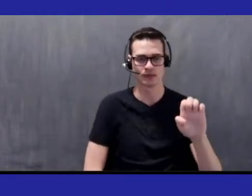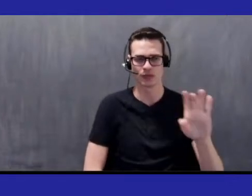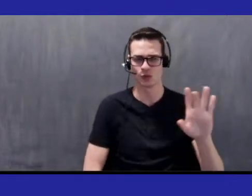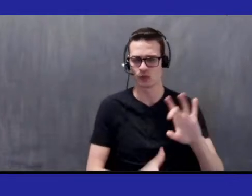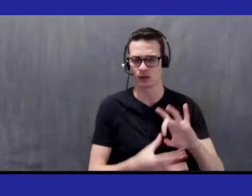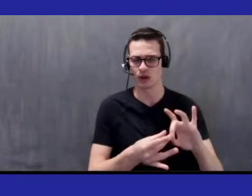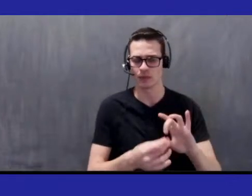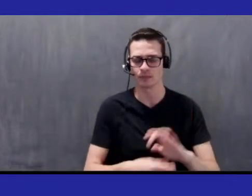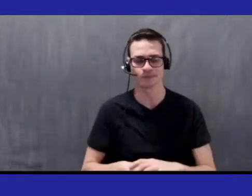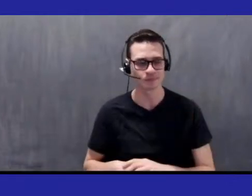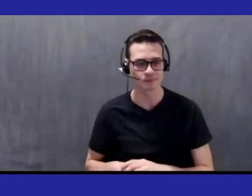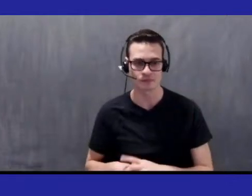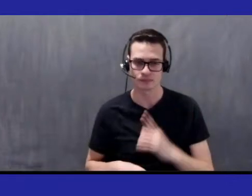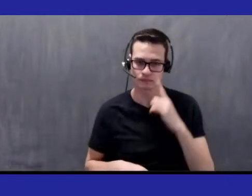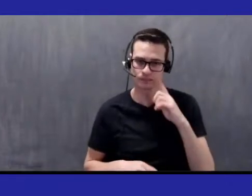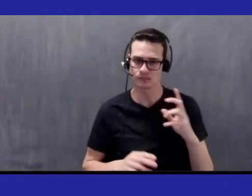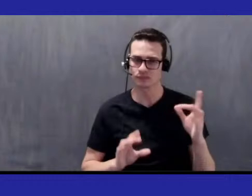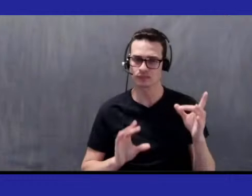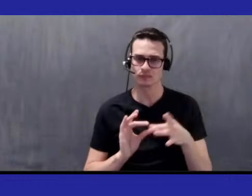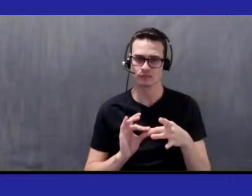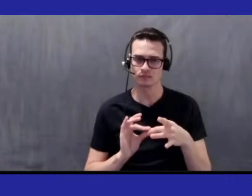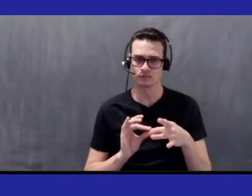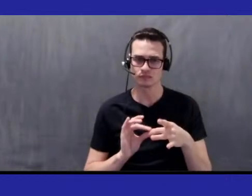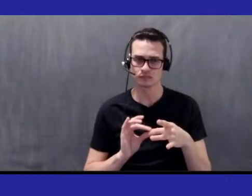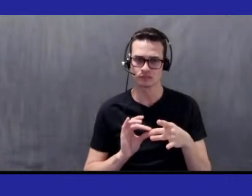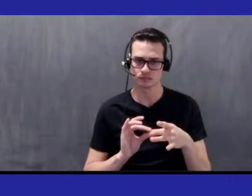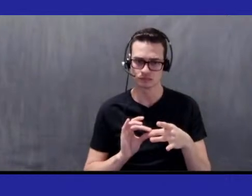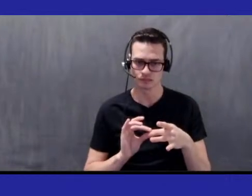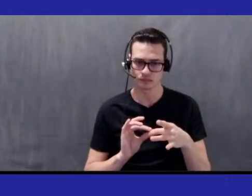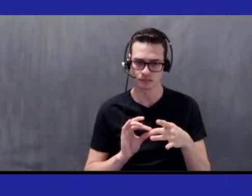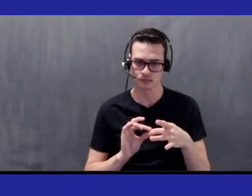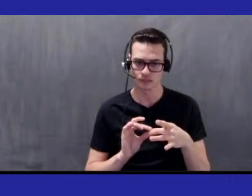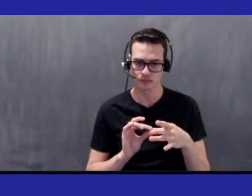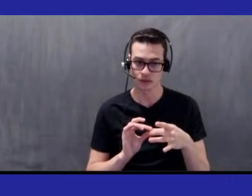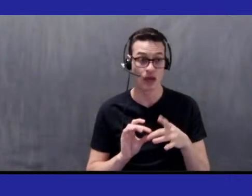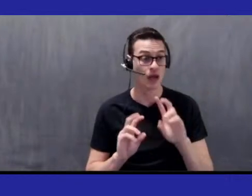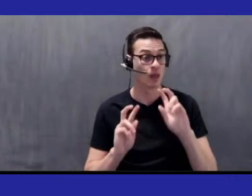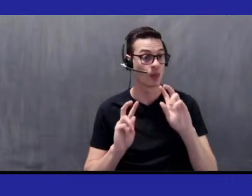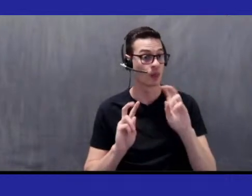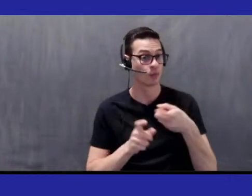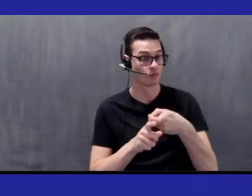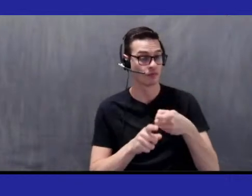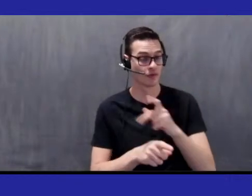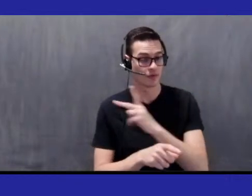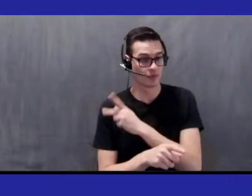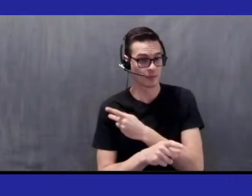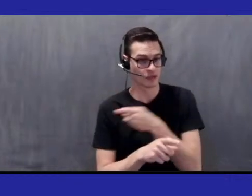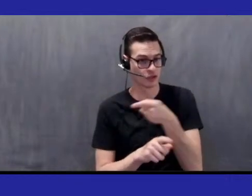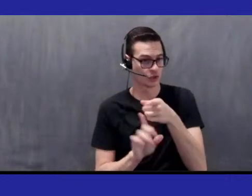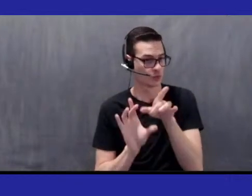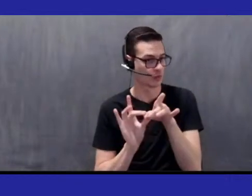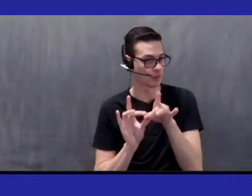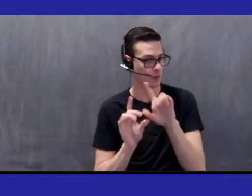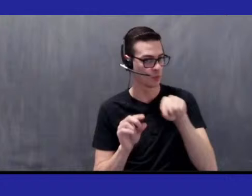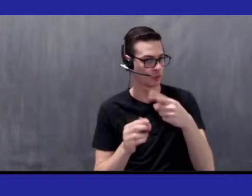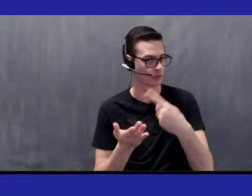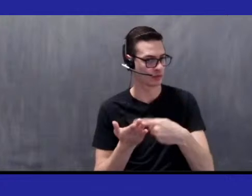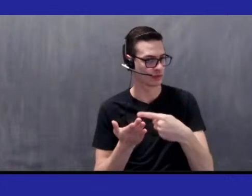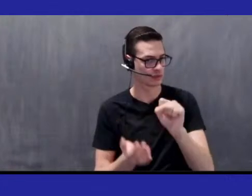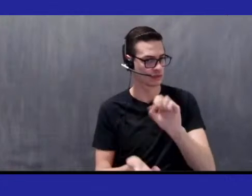has a lot to do with the quote of the patient that you started out with when you were discussing sickle cell. The